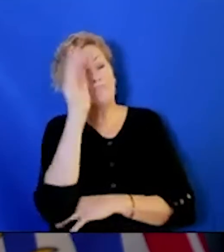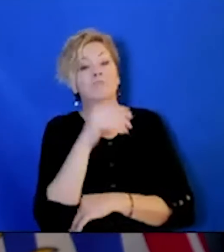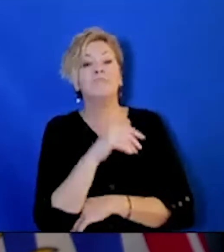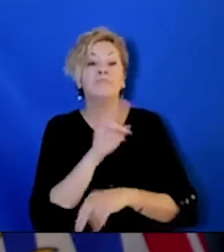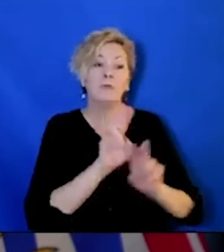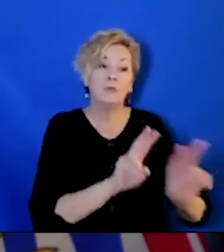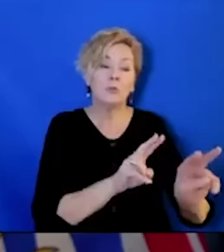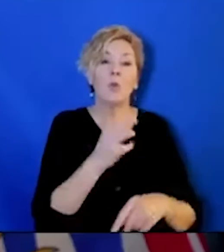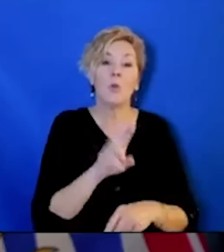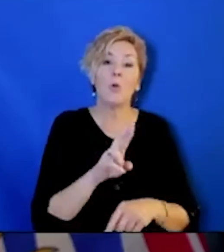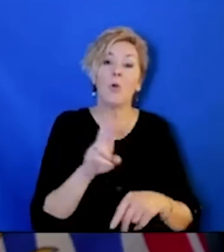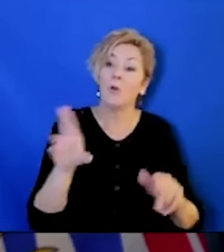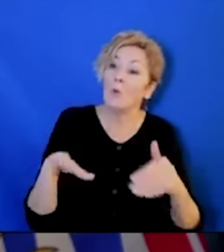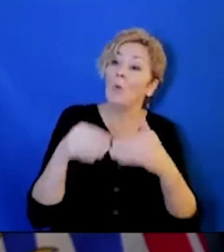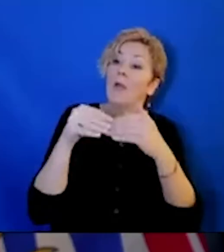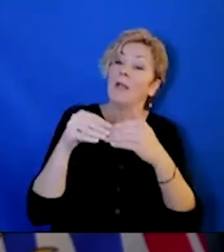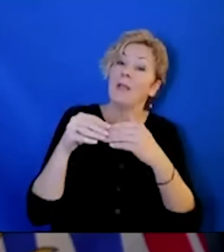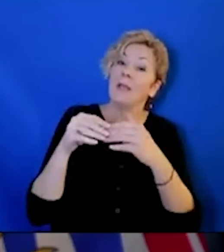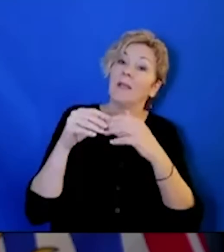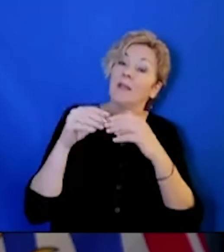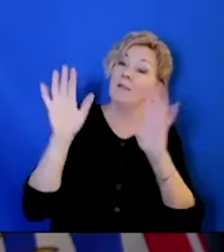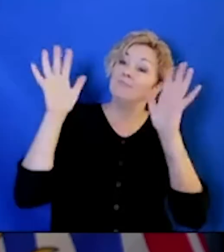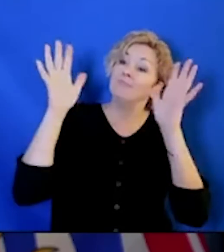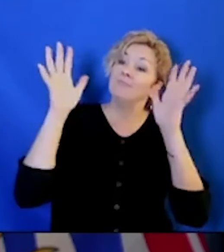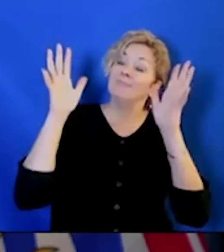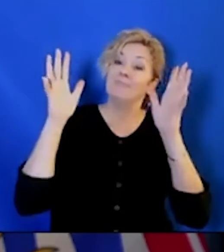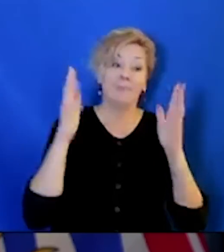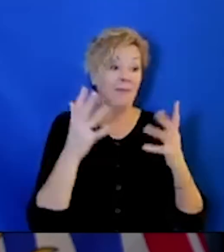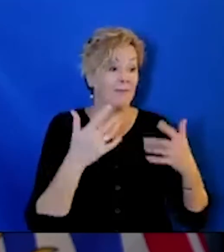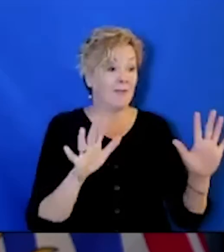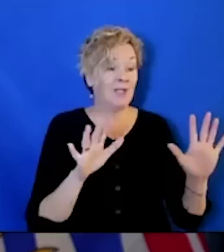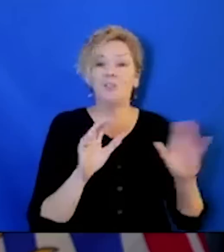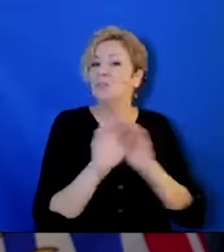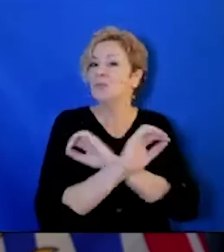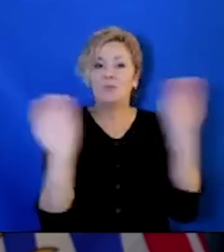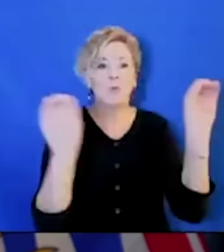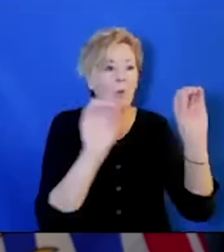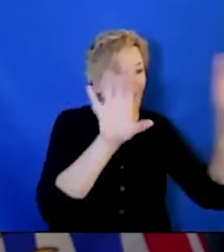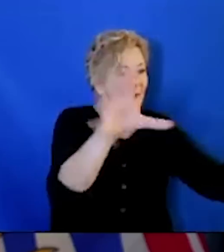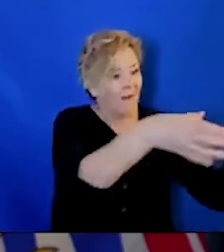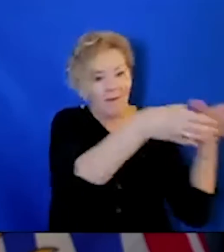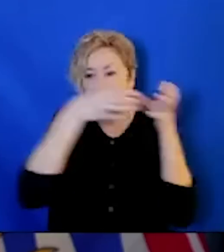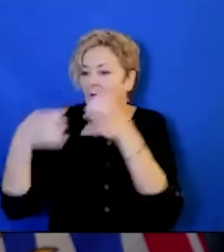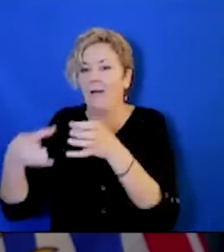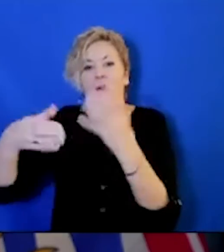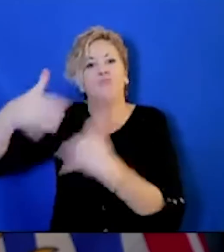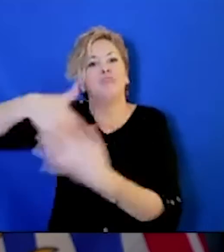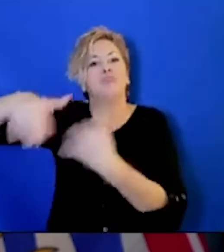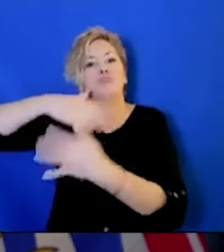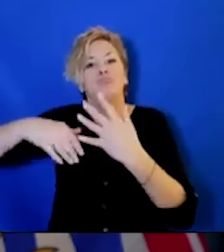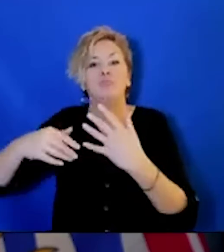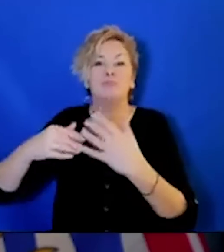or in places that we go to celebrate after some of these events. So that's why for this period of time,